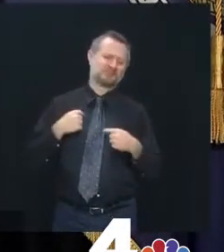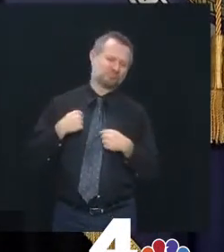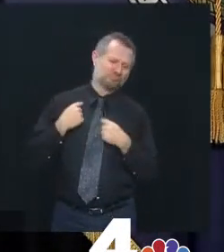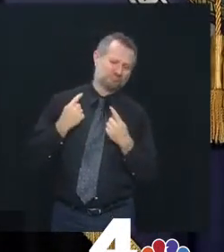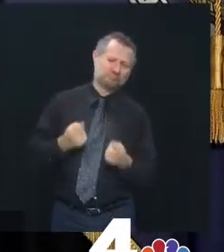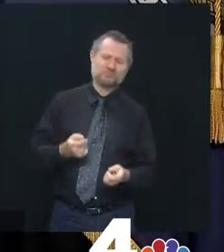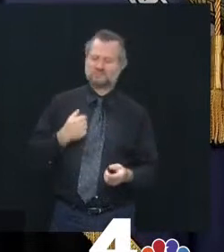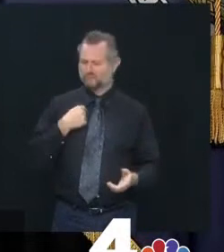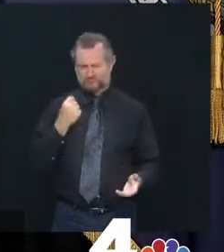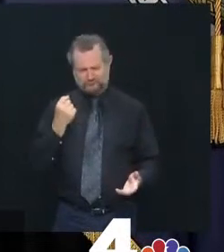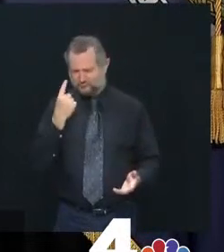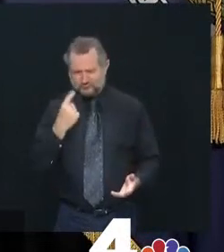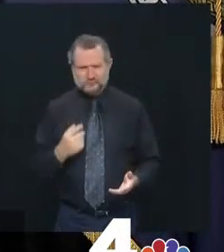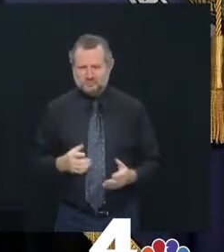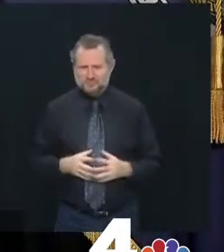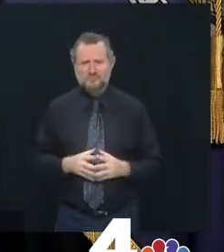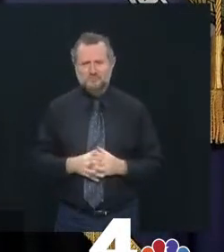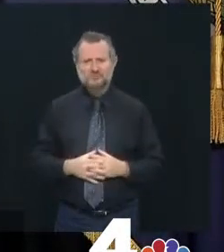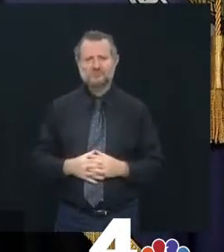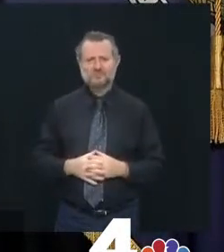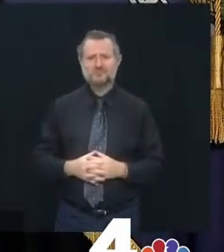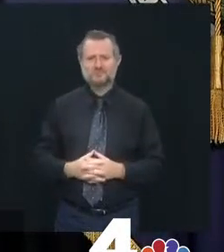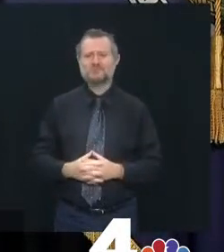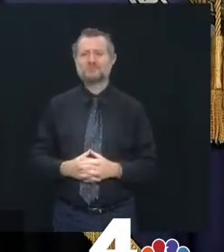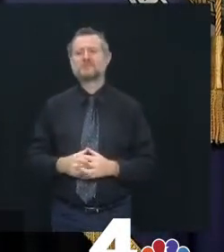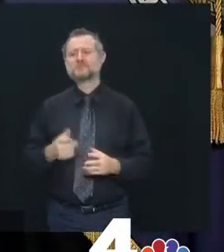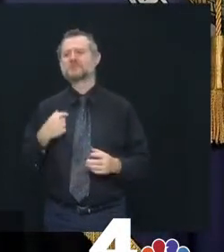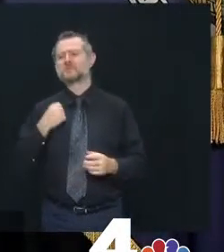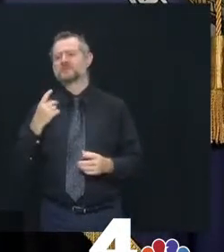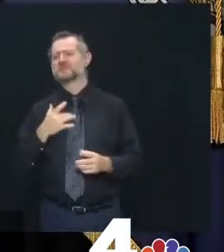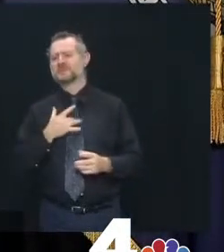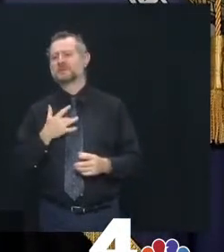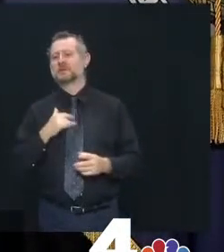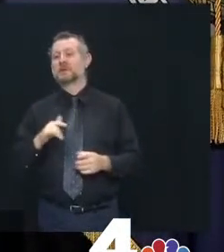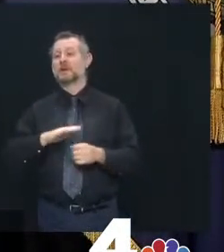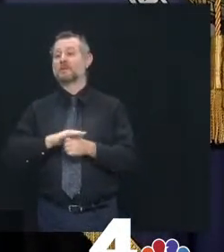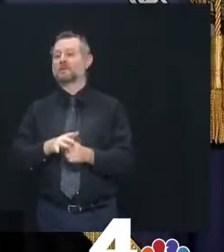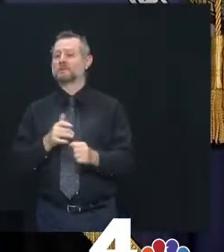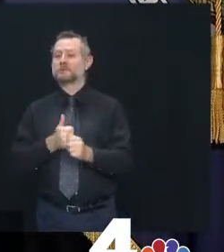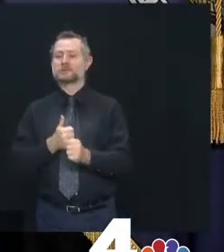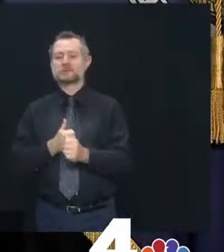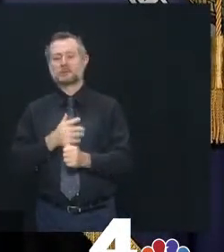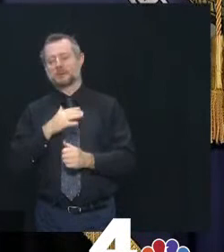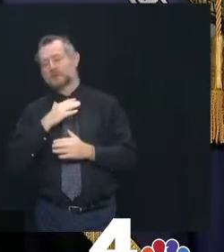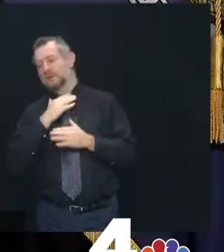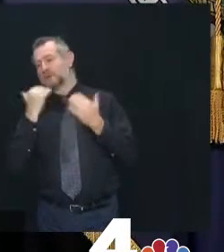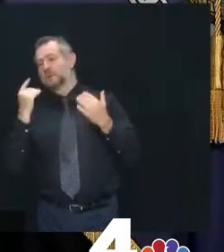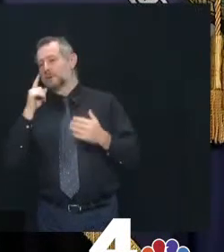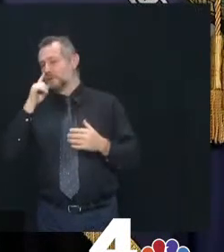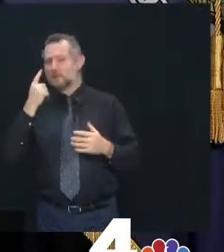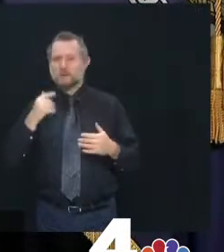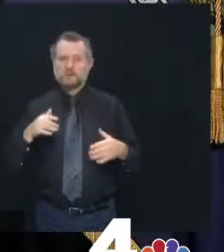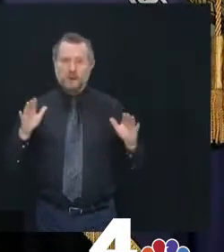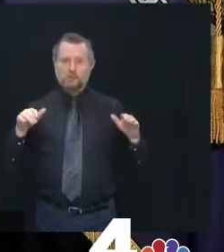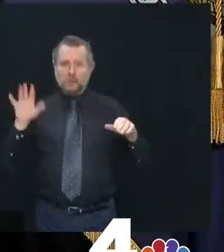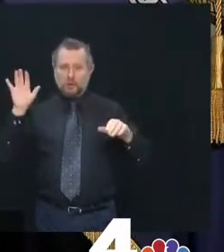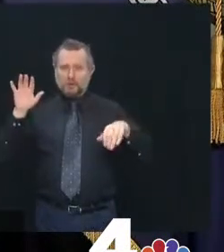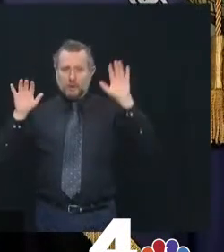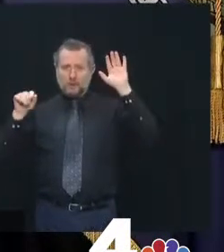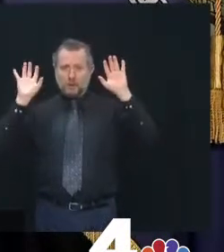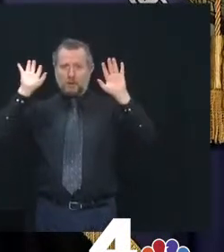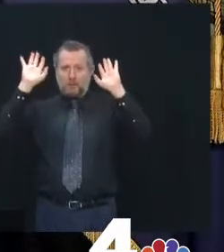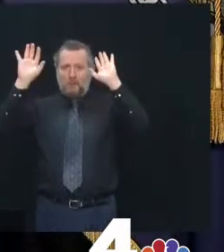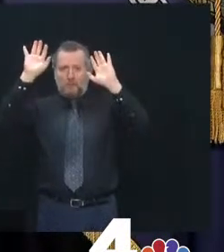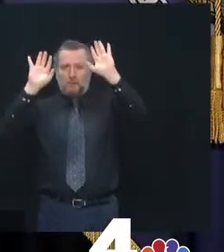And I understand we're tired, COVID fatigue, we're tired of the sacrifice. But that